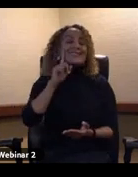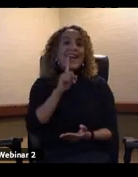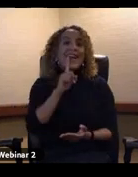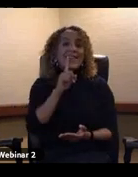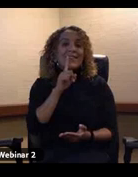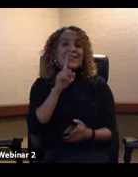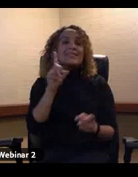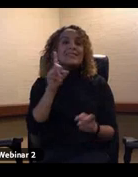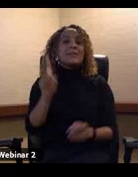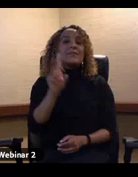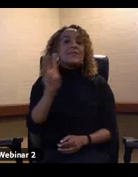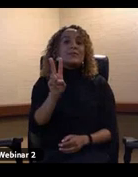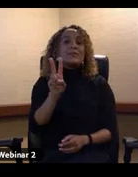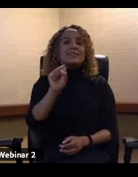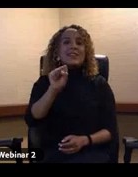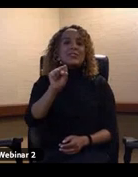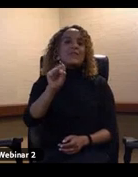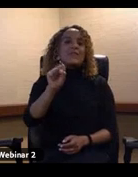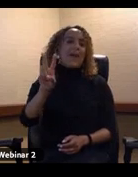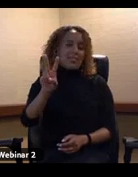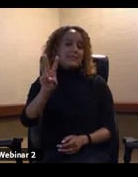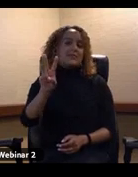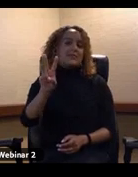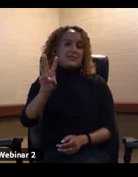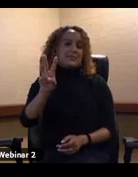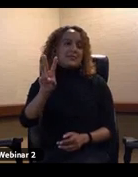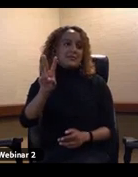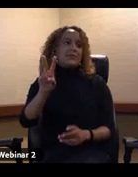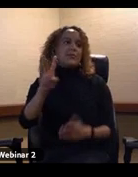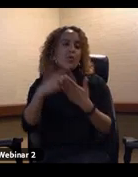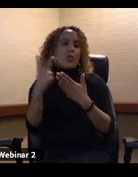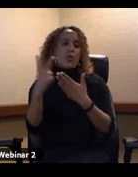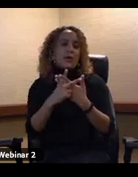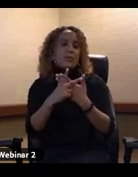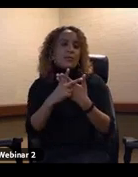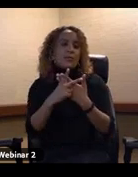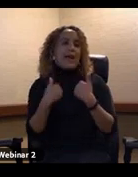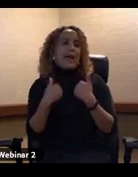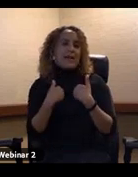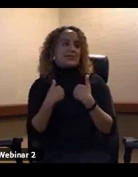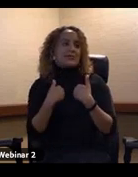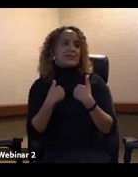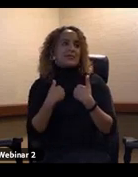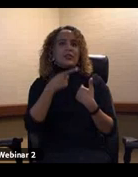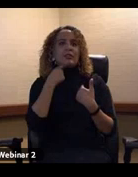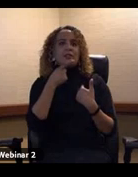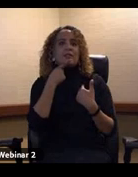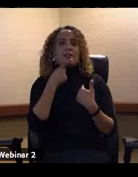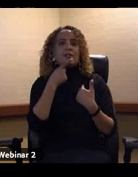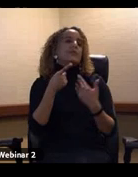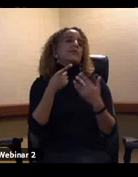or a deaf domestic violence, sexual violence program, which is housed inside a hearing victim service provider.